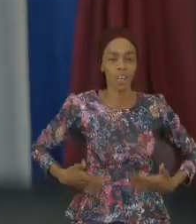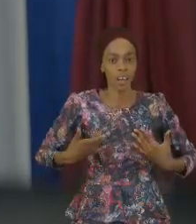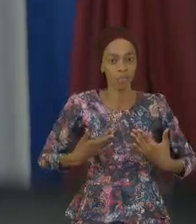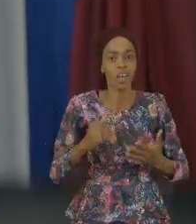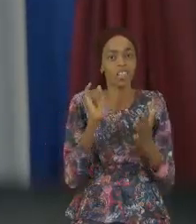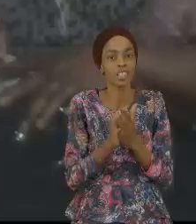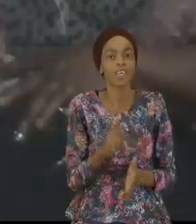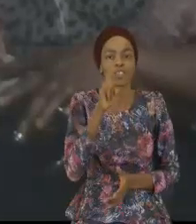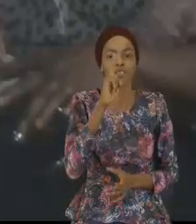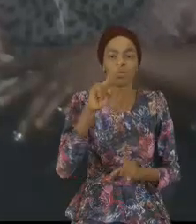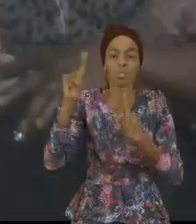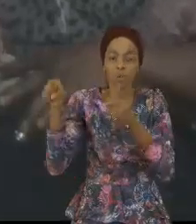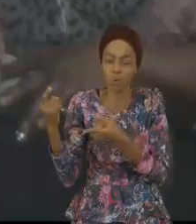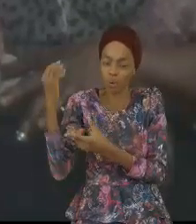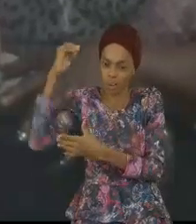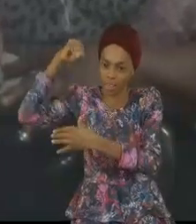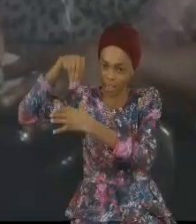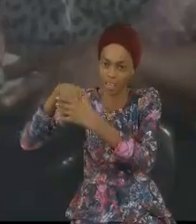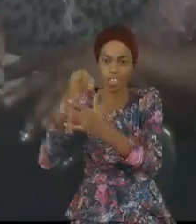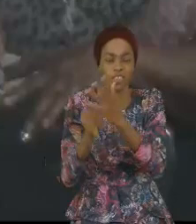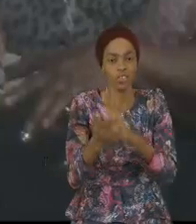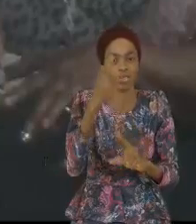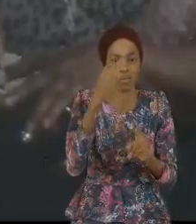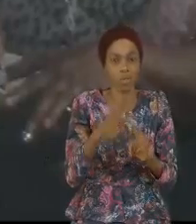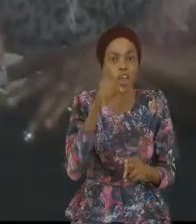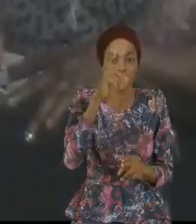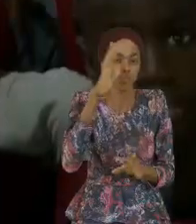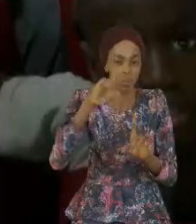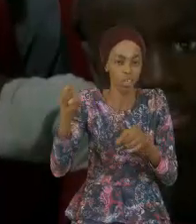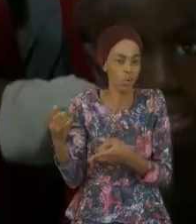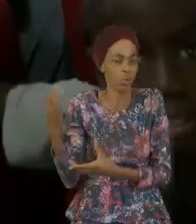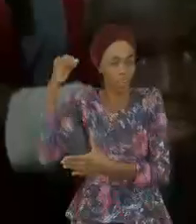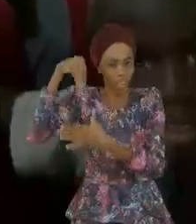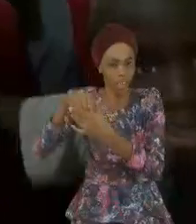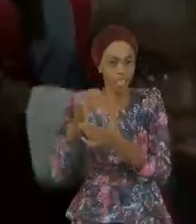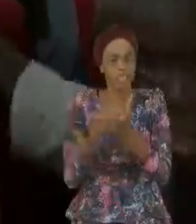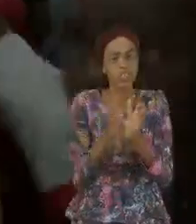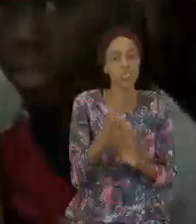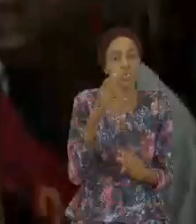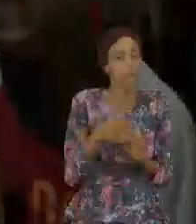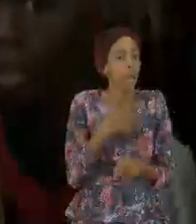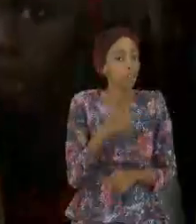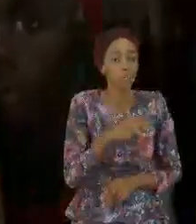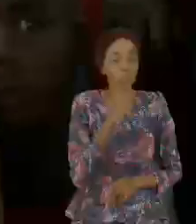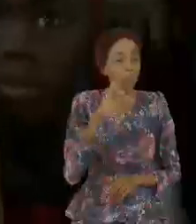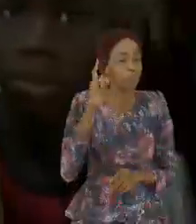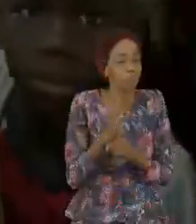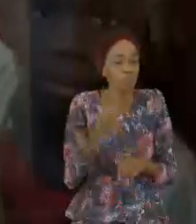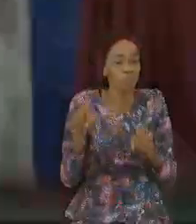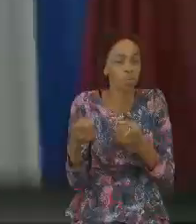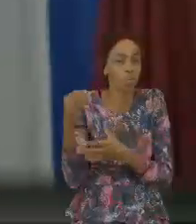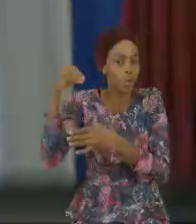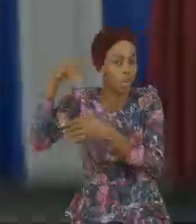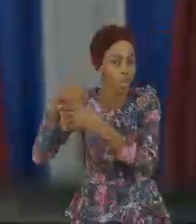you will go in. I said you will go in. And you will not just go in by yourself.